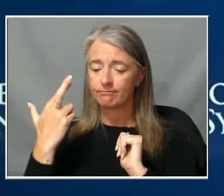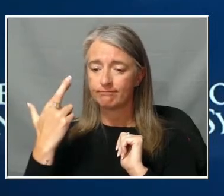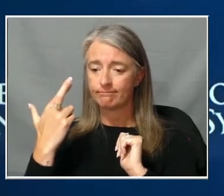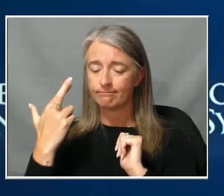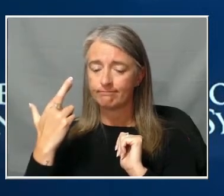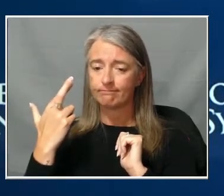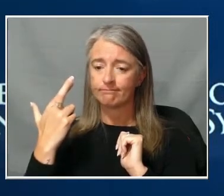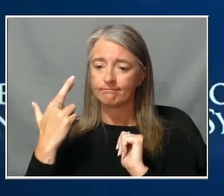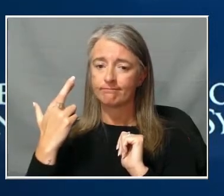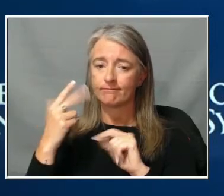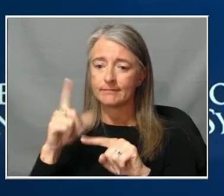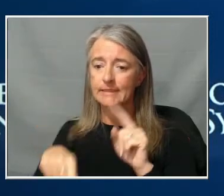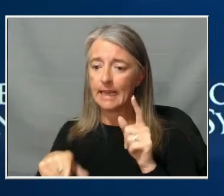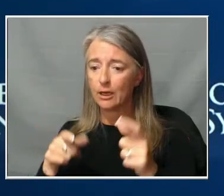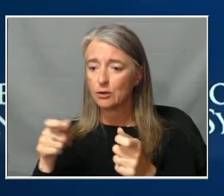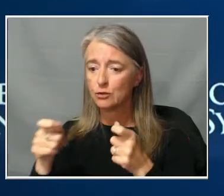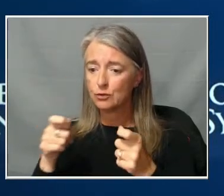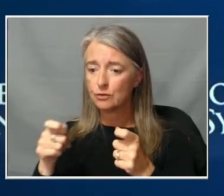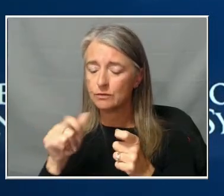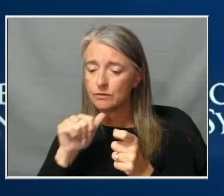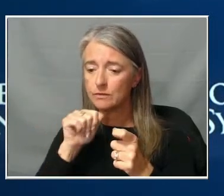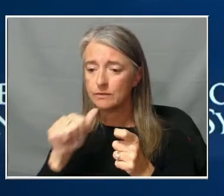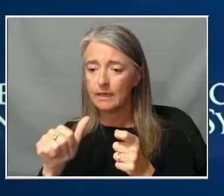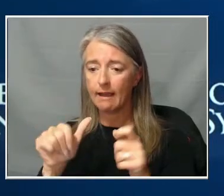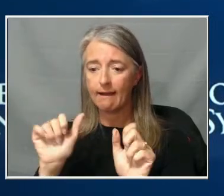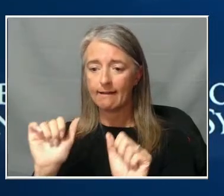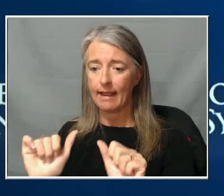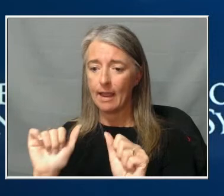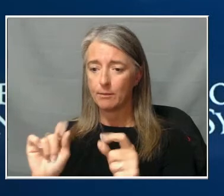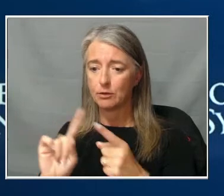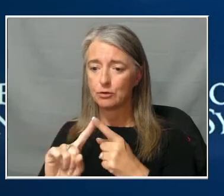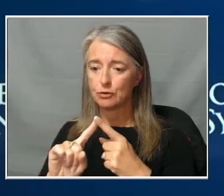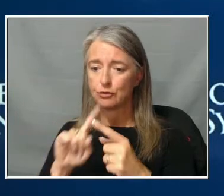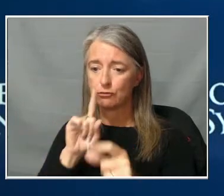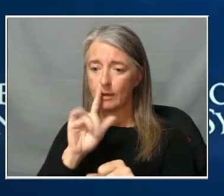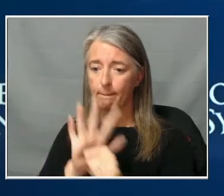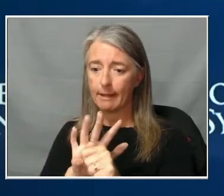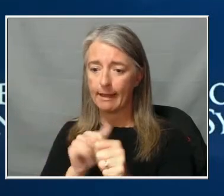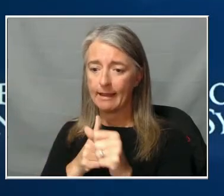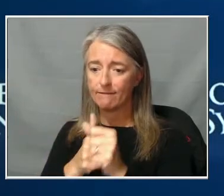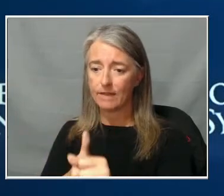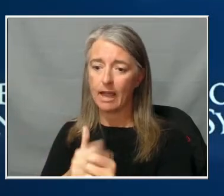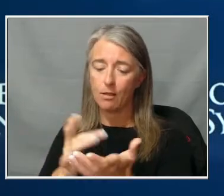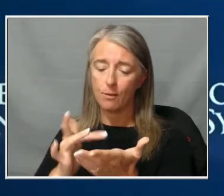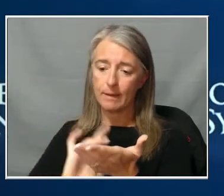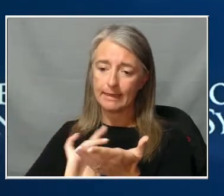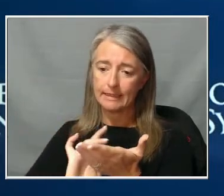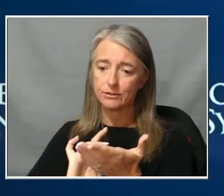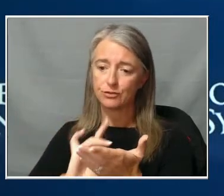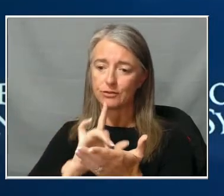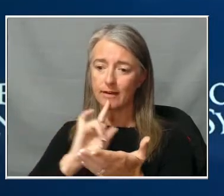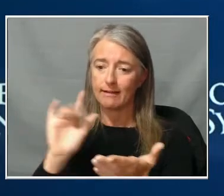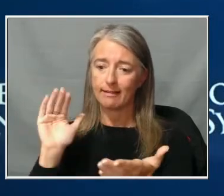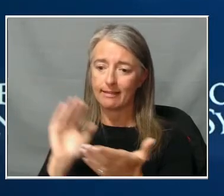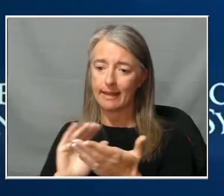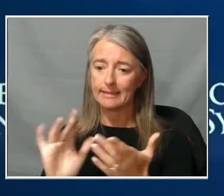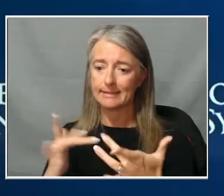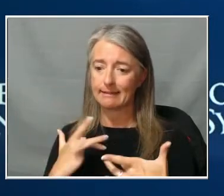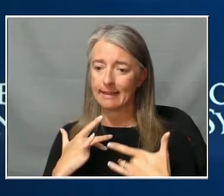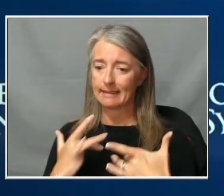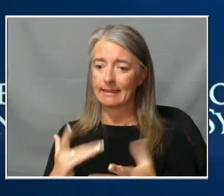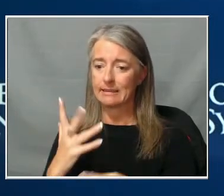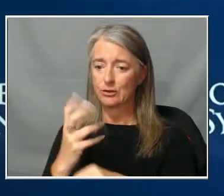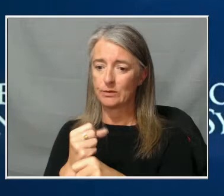that they can't control, who are not going to be able to be compliant with medications, are less likely to receive a transplant.